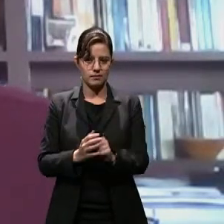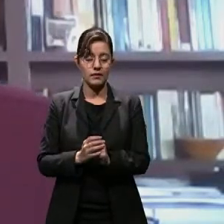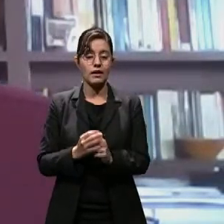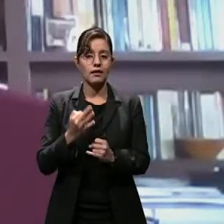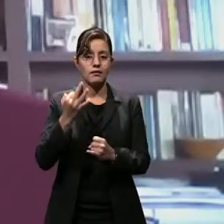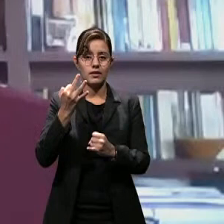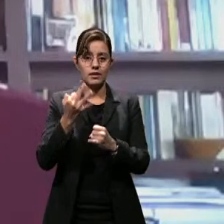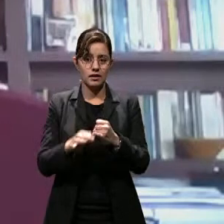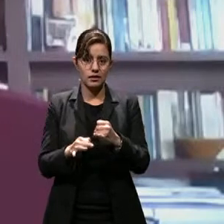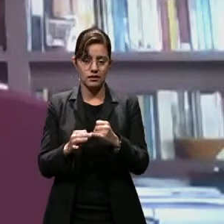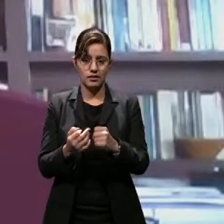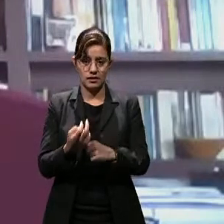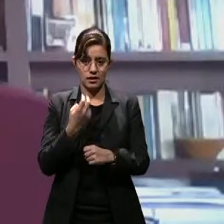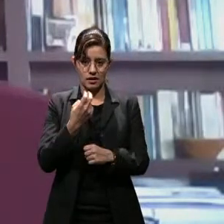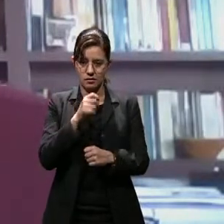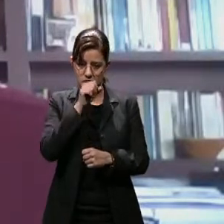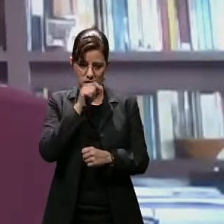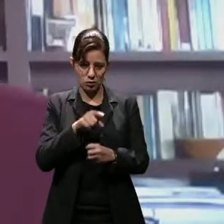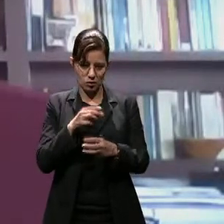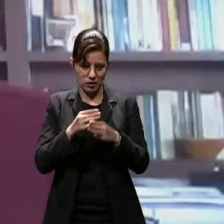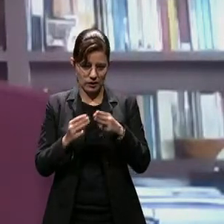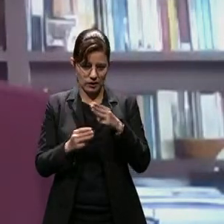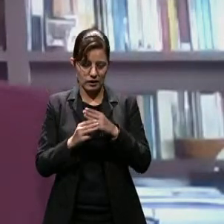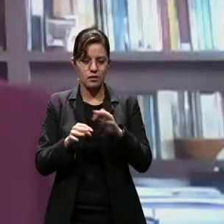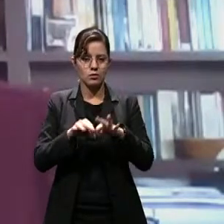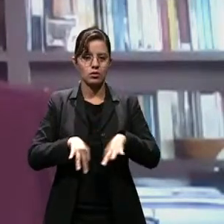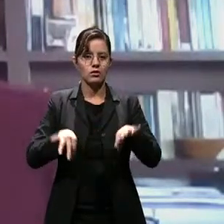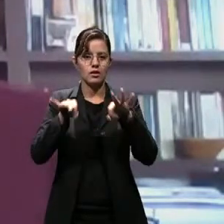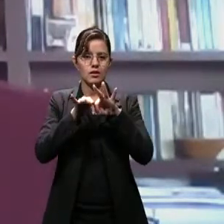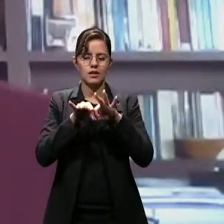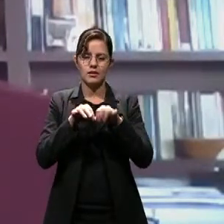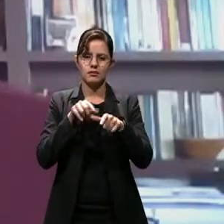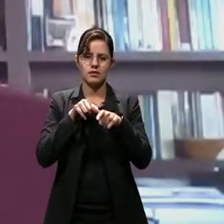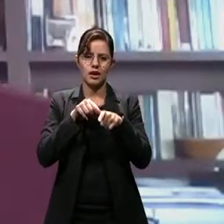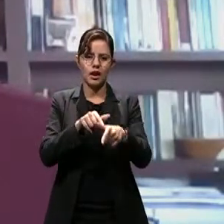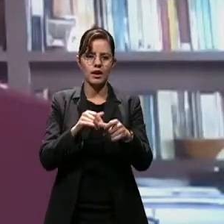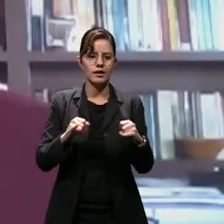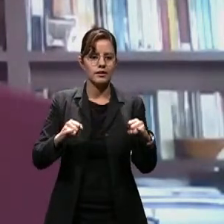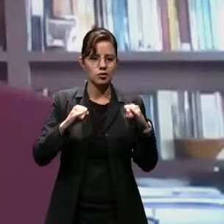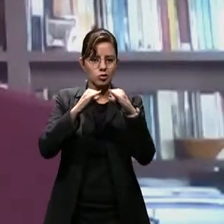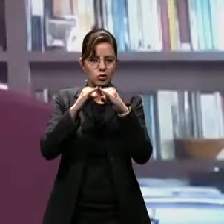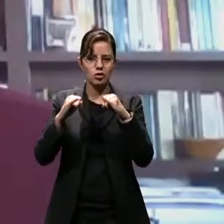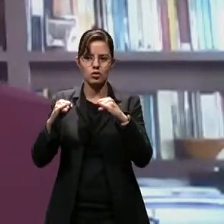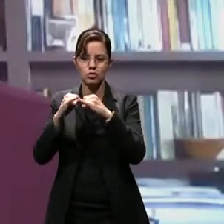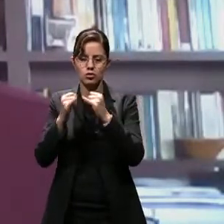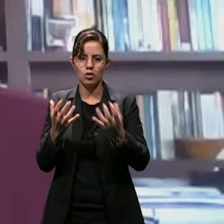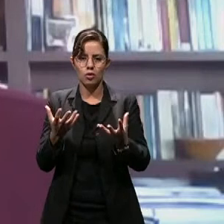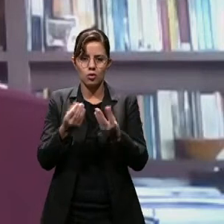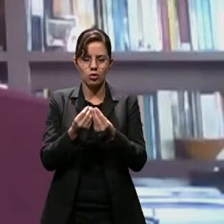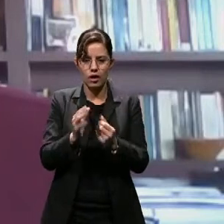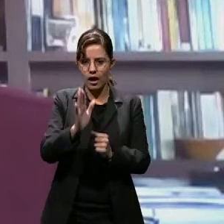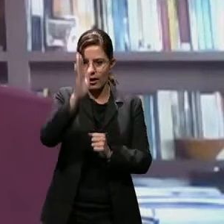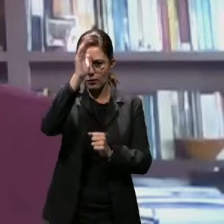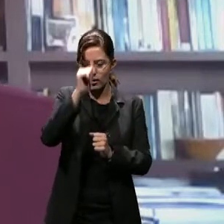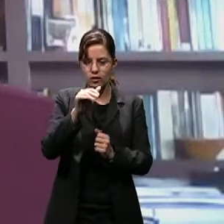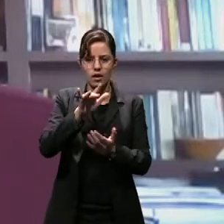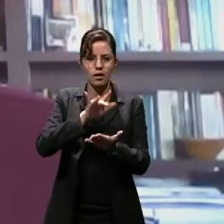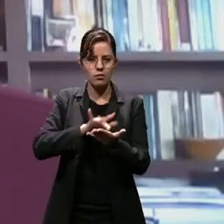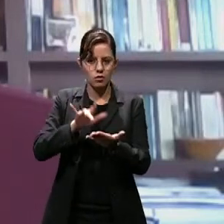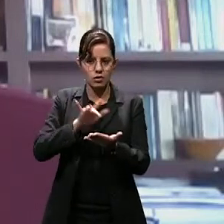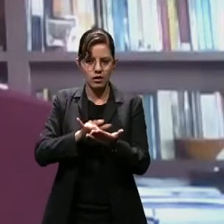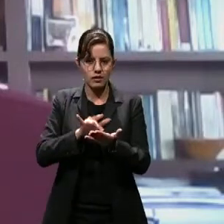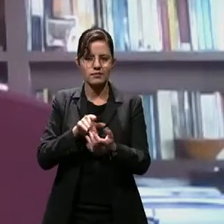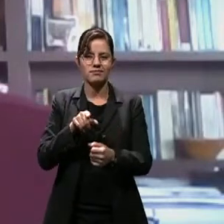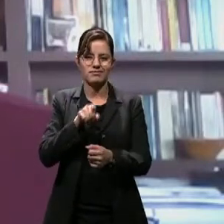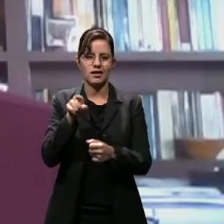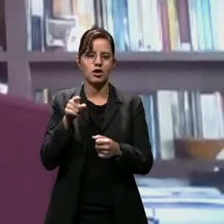finally, in this subject, it is necessary to trigger institutional